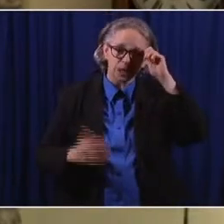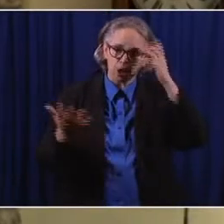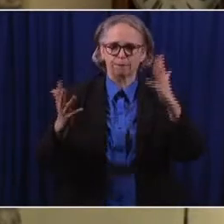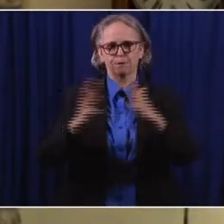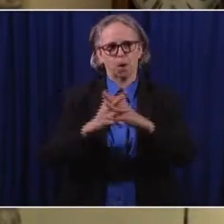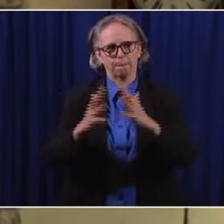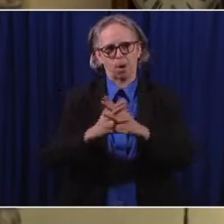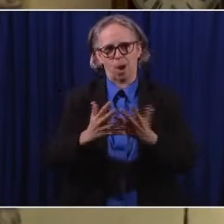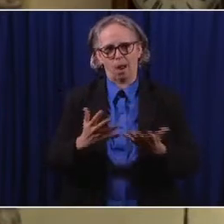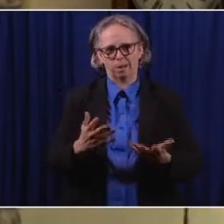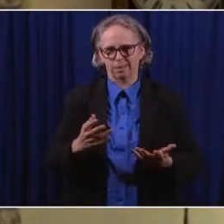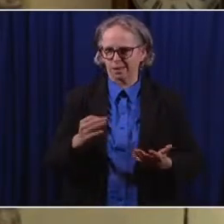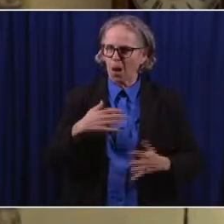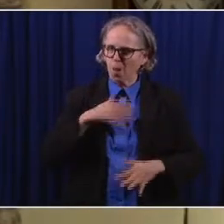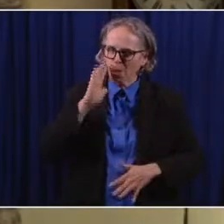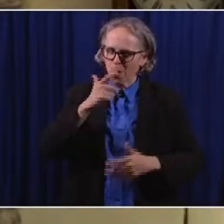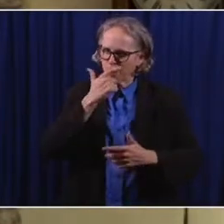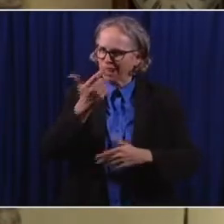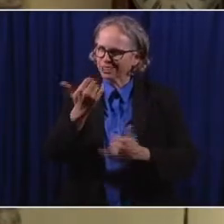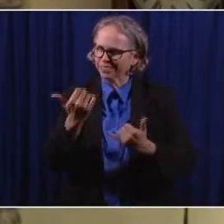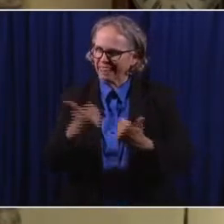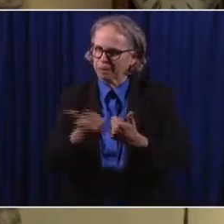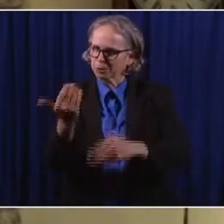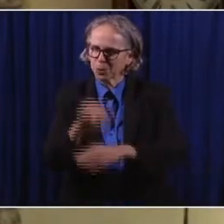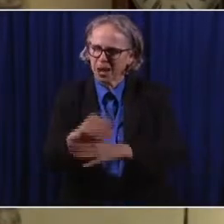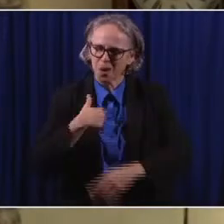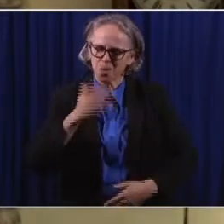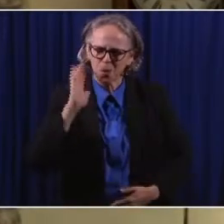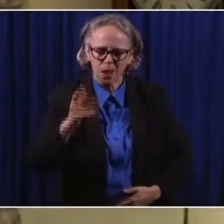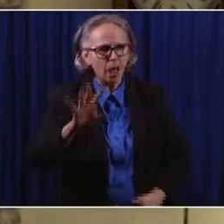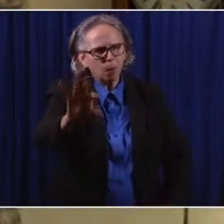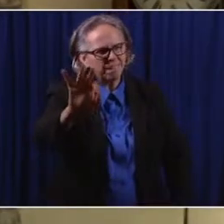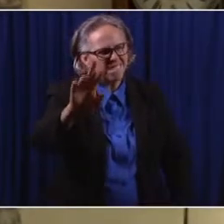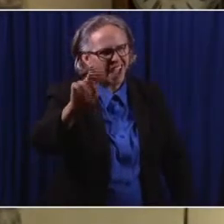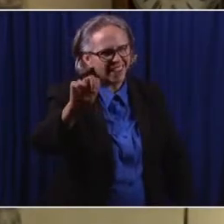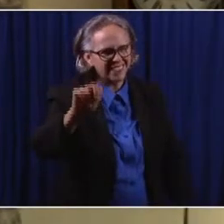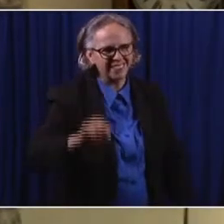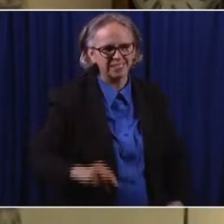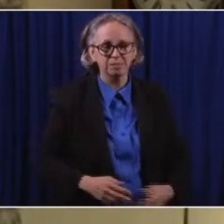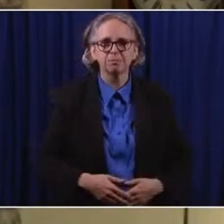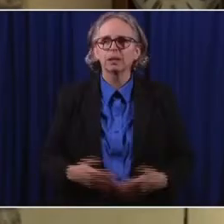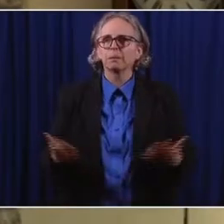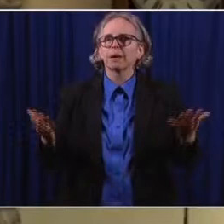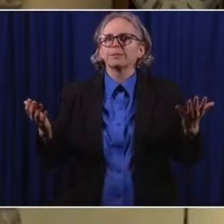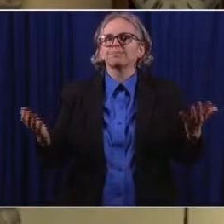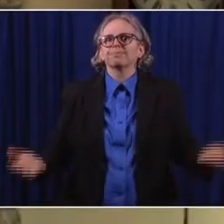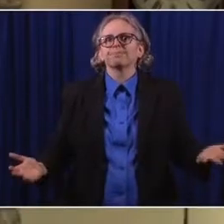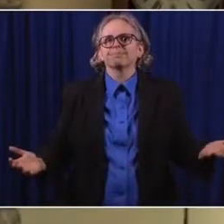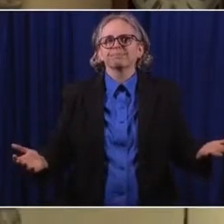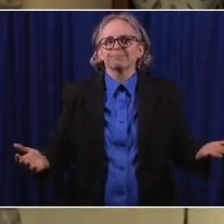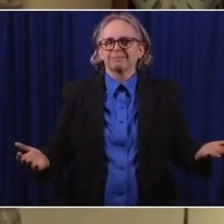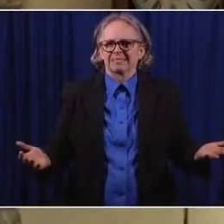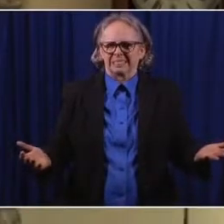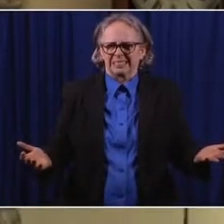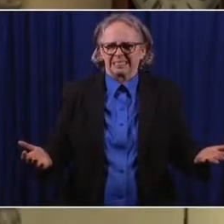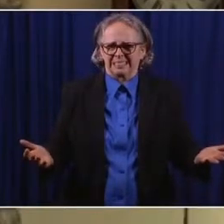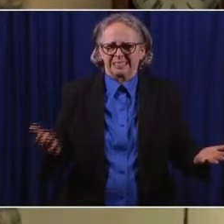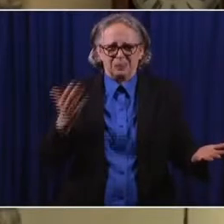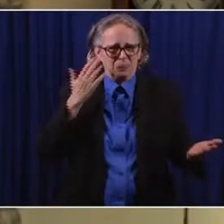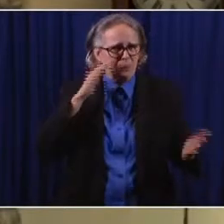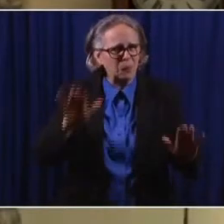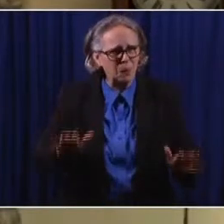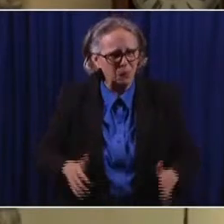tonight, should be a lot of fun. But, you know, our concern